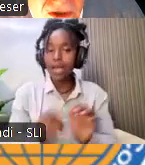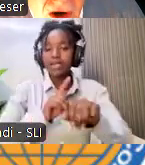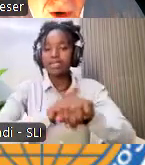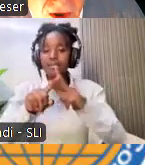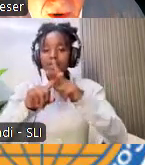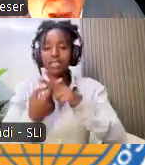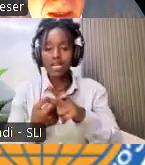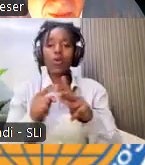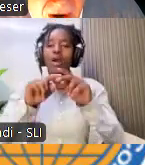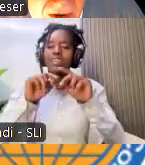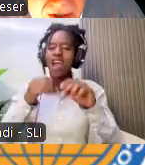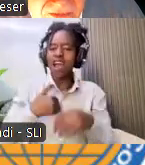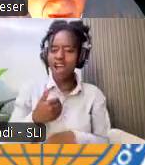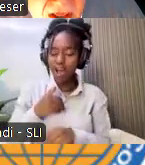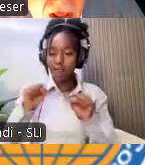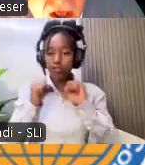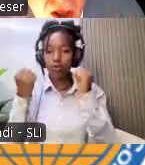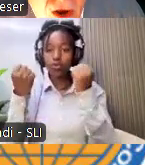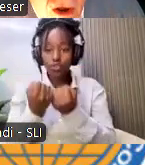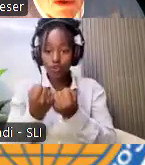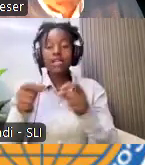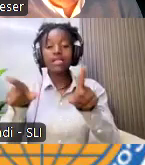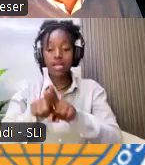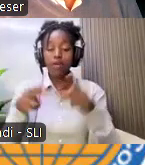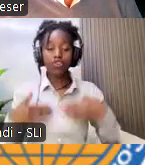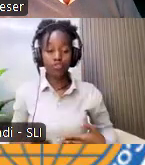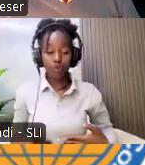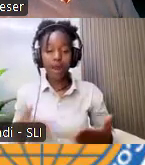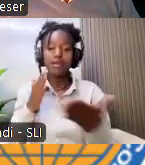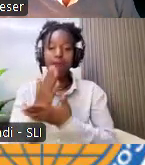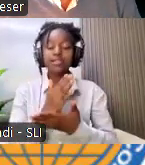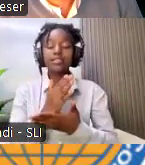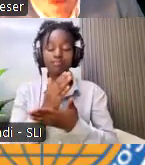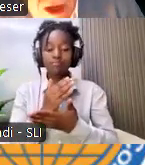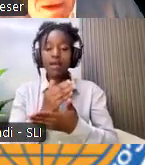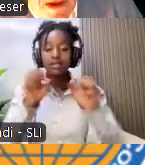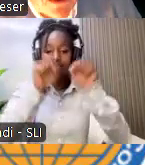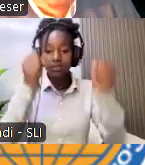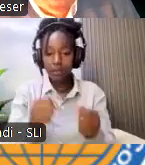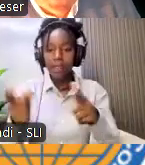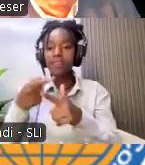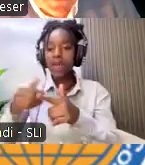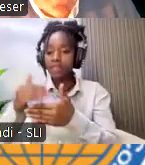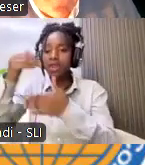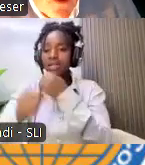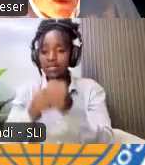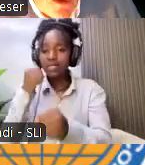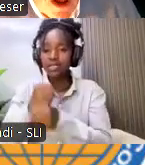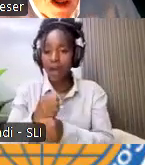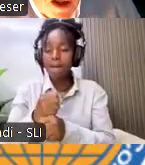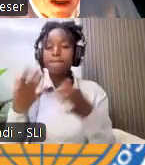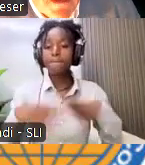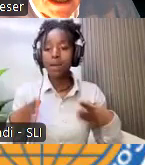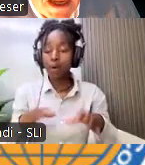model stroke human rights approach. We met the following year in London with both a